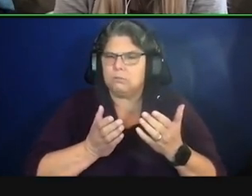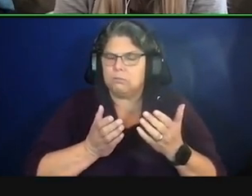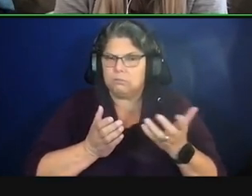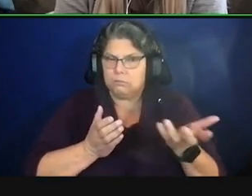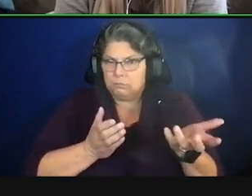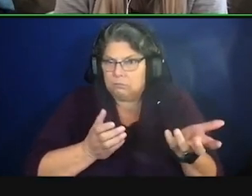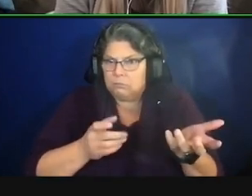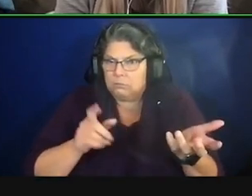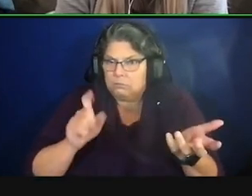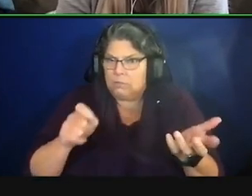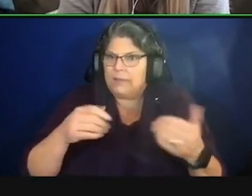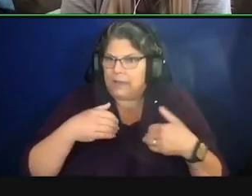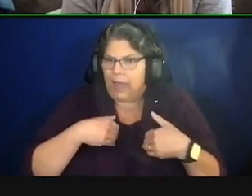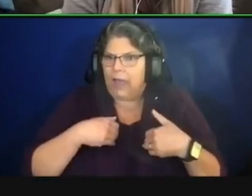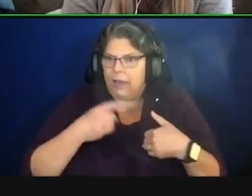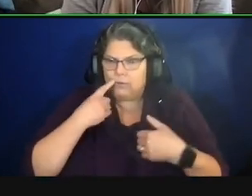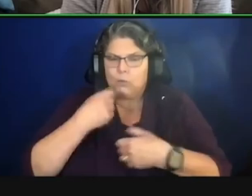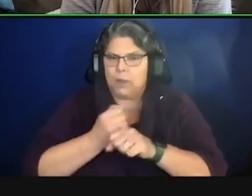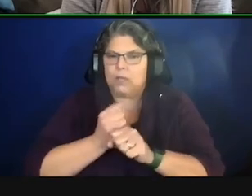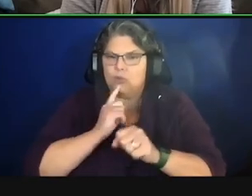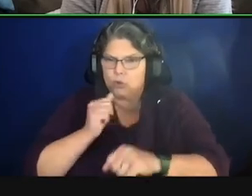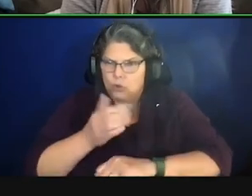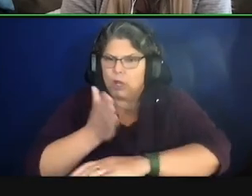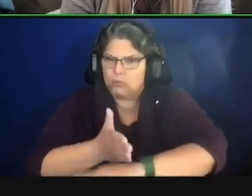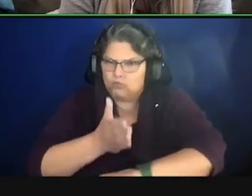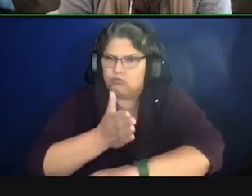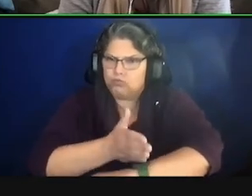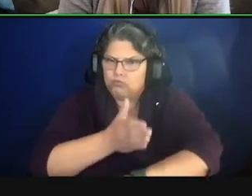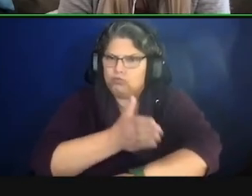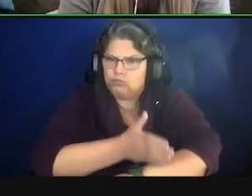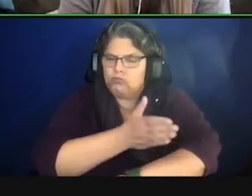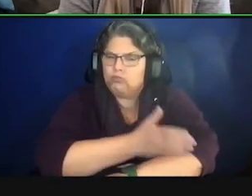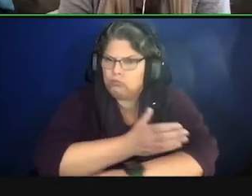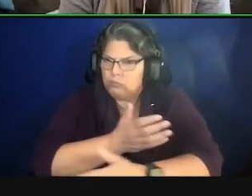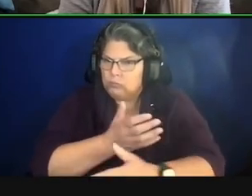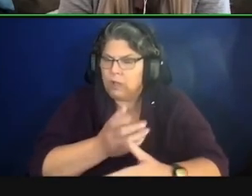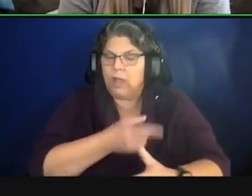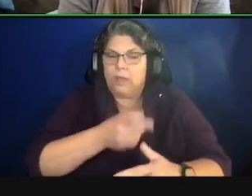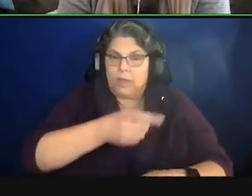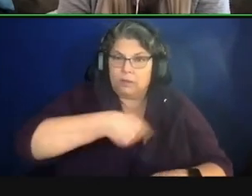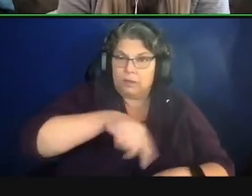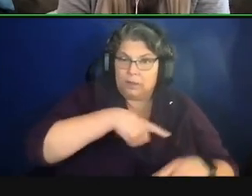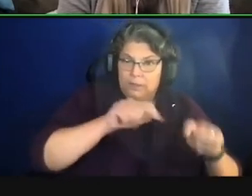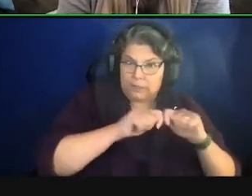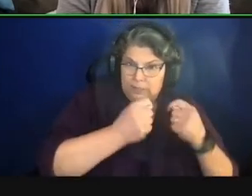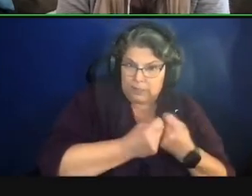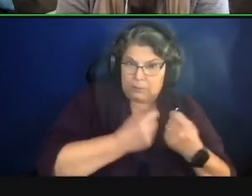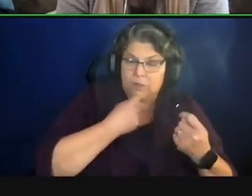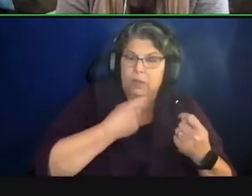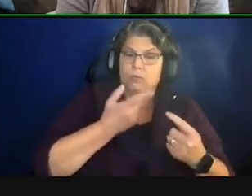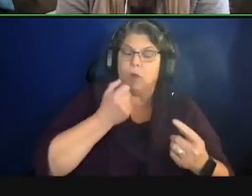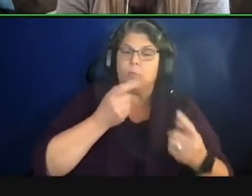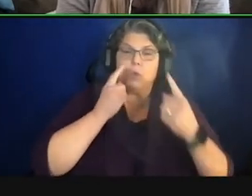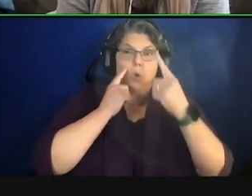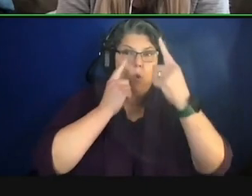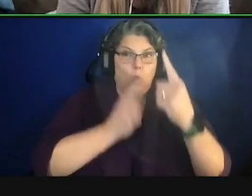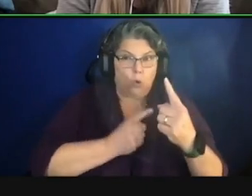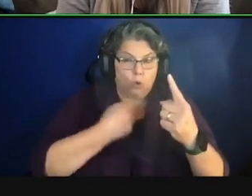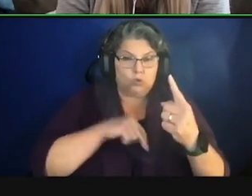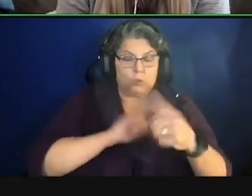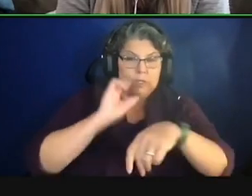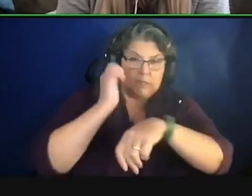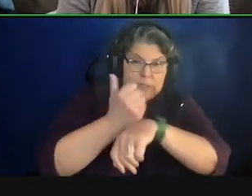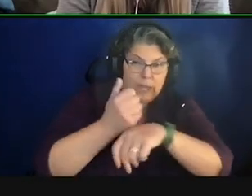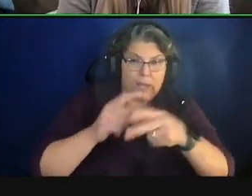make progress on those goals. And the team is then going to say, okay, based on the goals, based on the